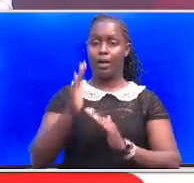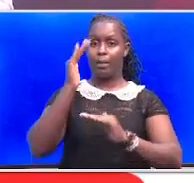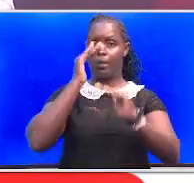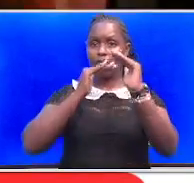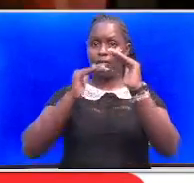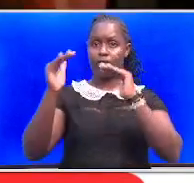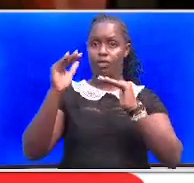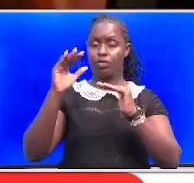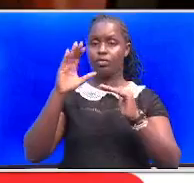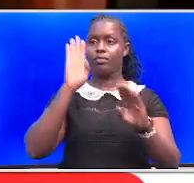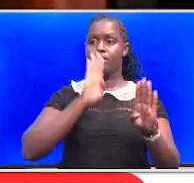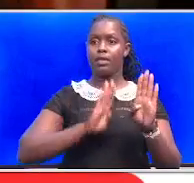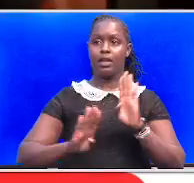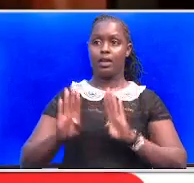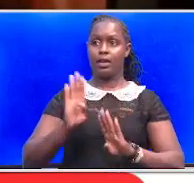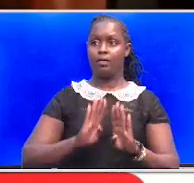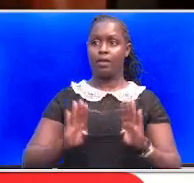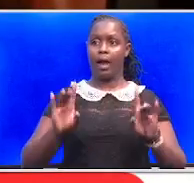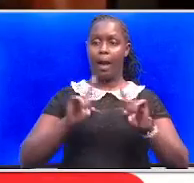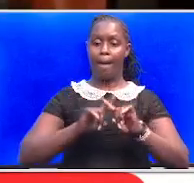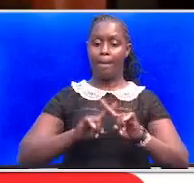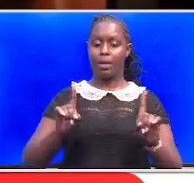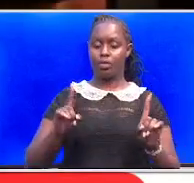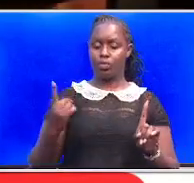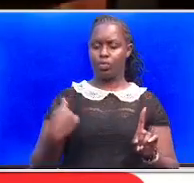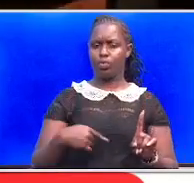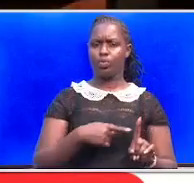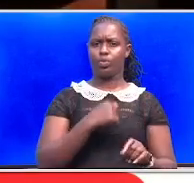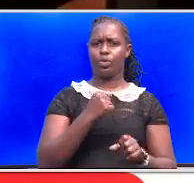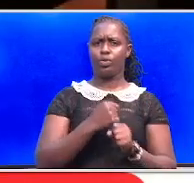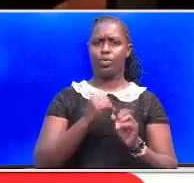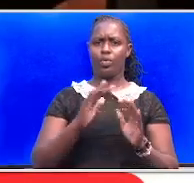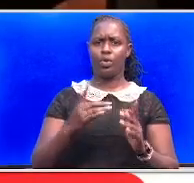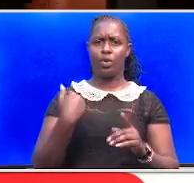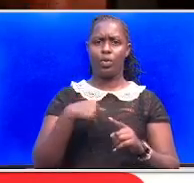look. That what we are doing here,